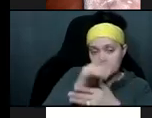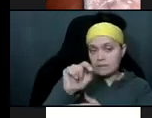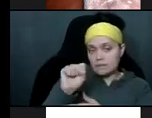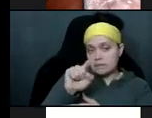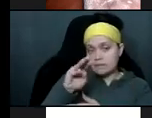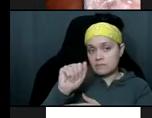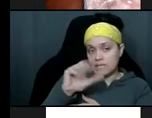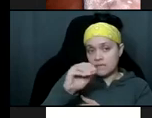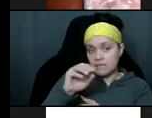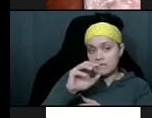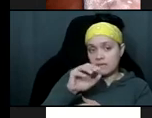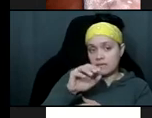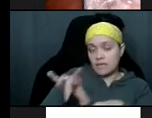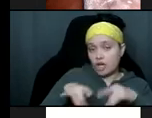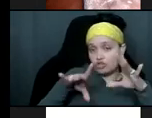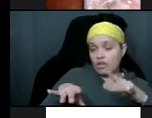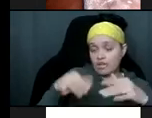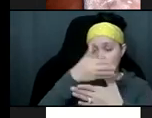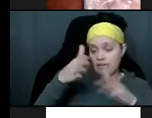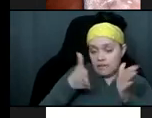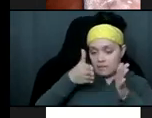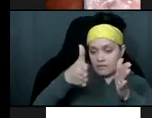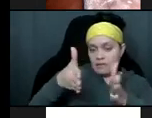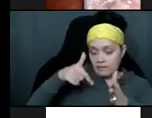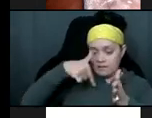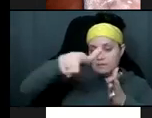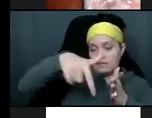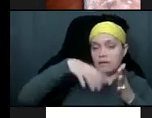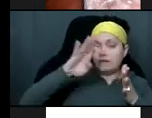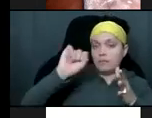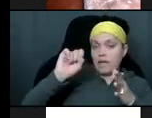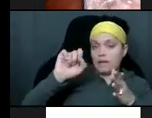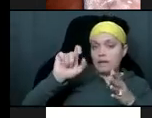Tasmania and mainland Australia is the Bass Strait.